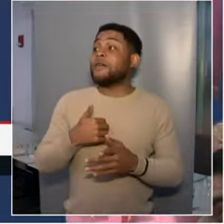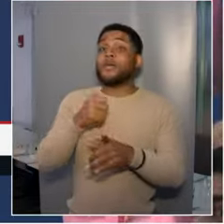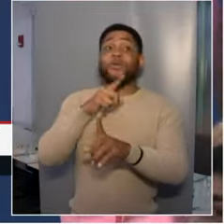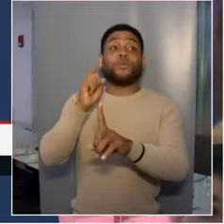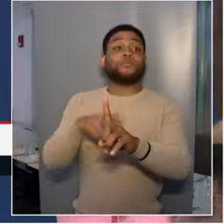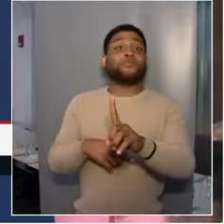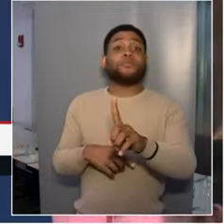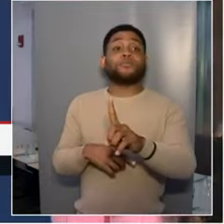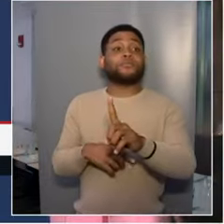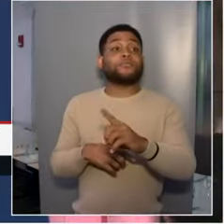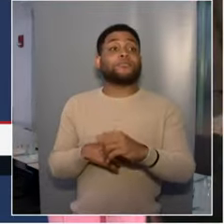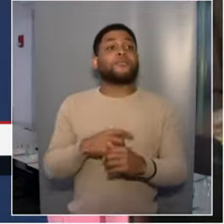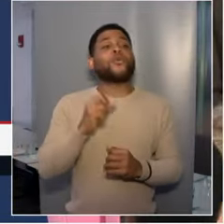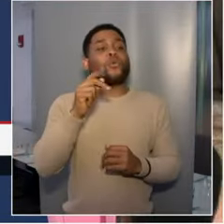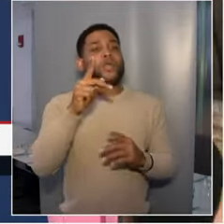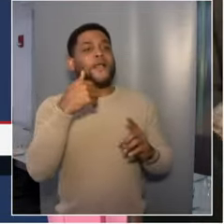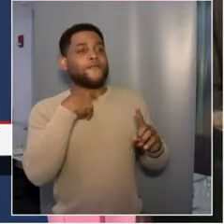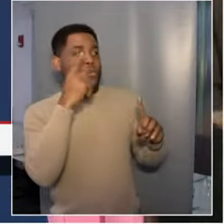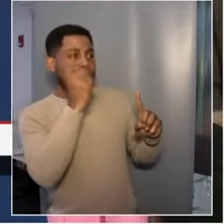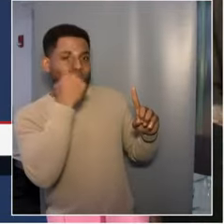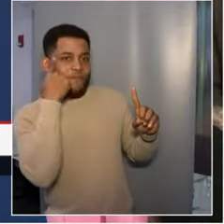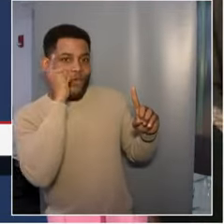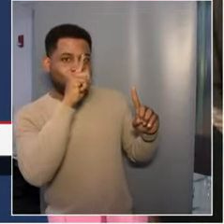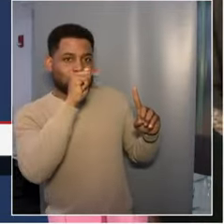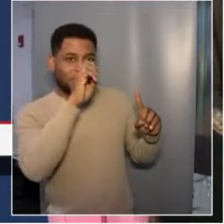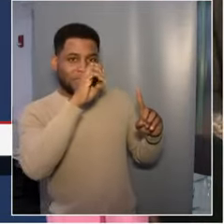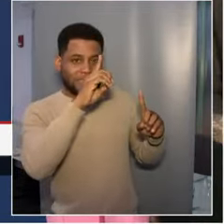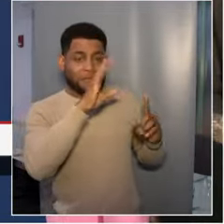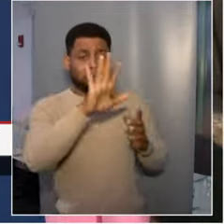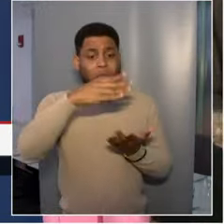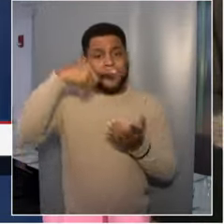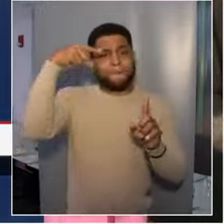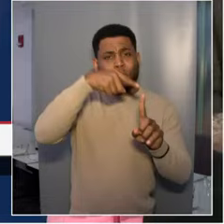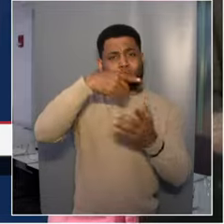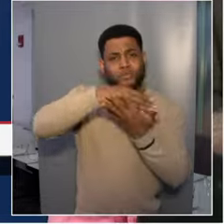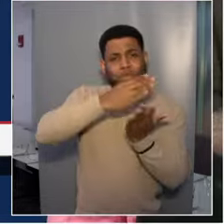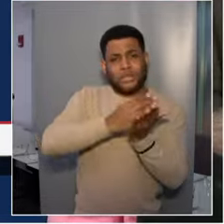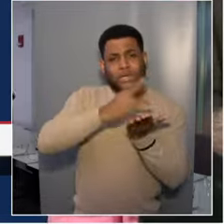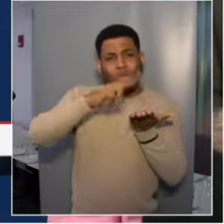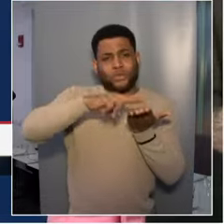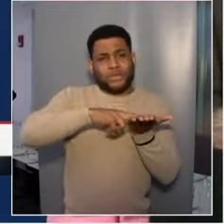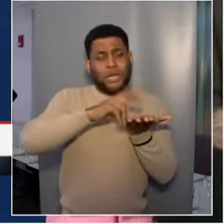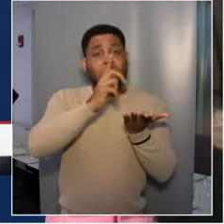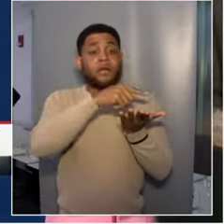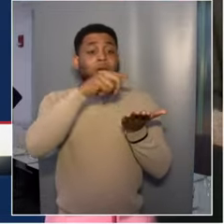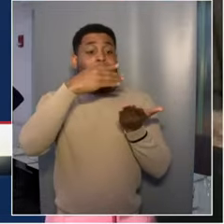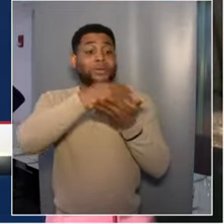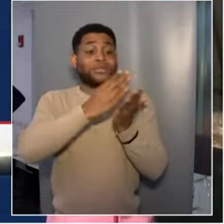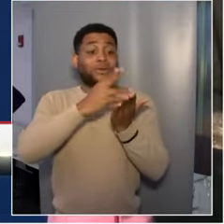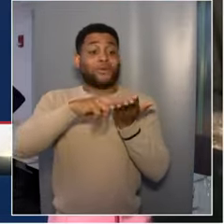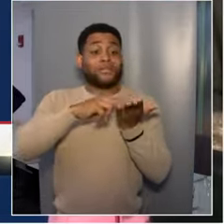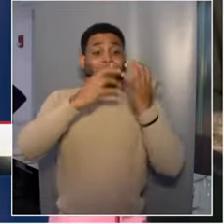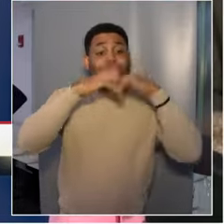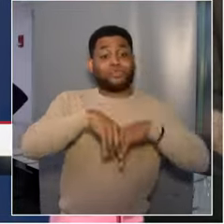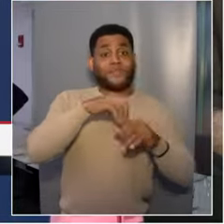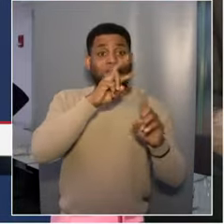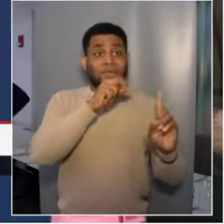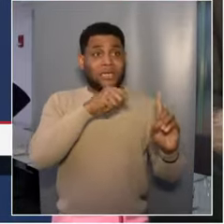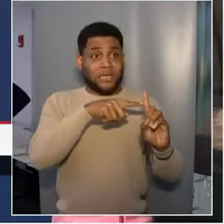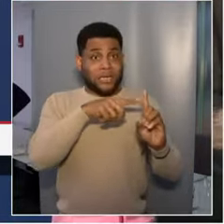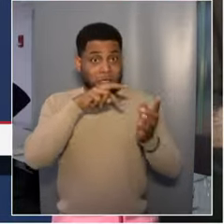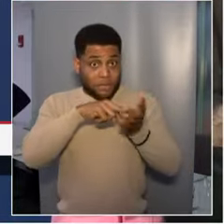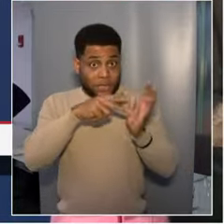fell through in Virginia, how quickly did you reach out to the mayor? Like, did you call her? Did she call you? And